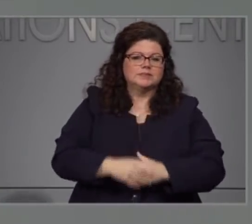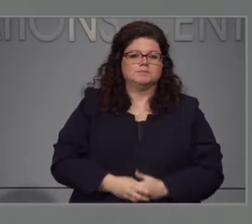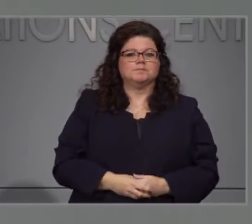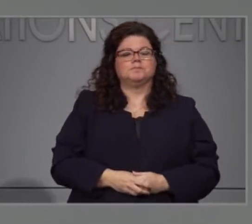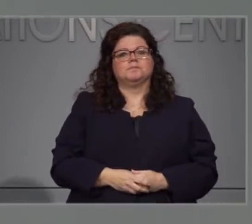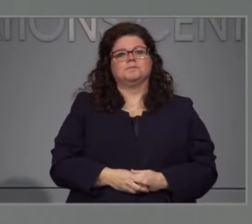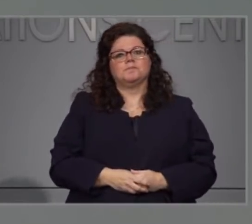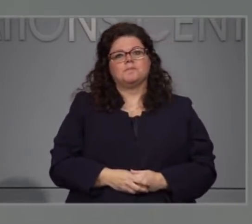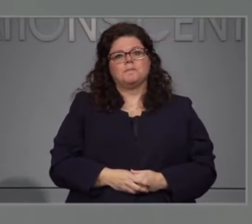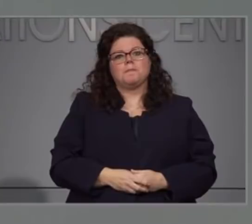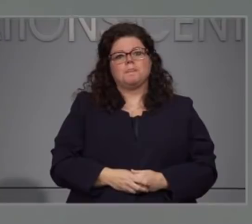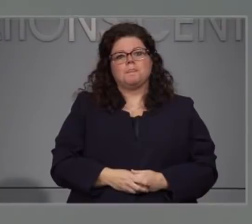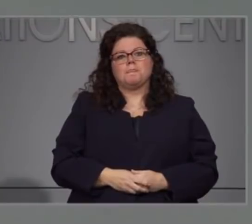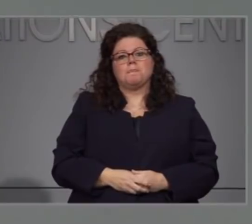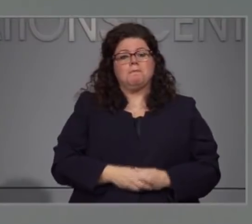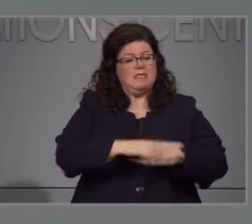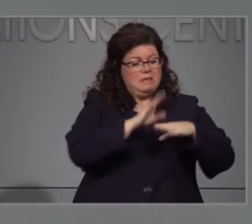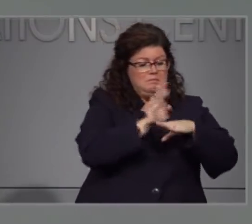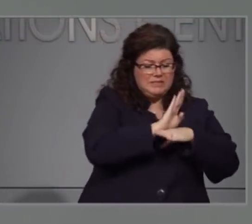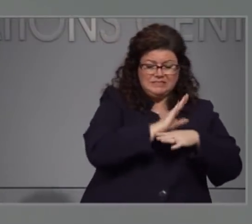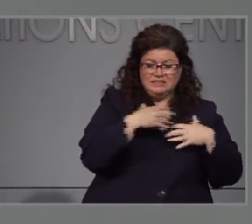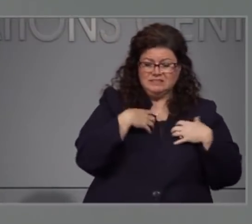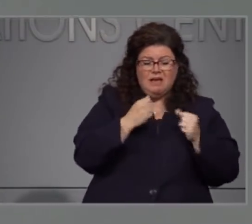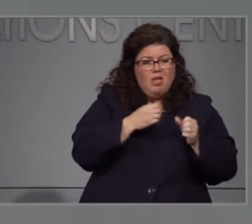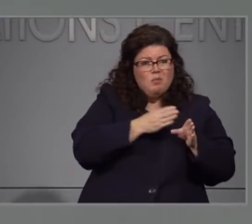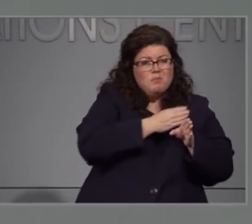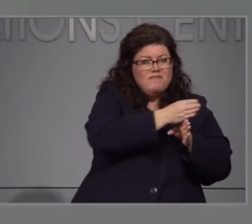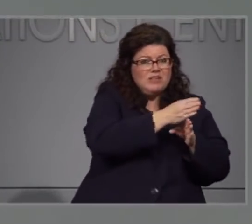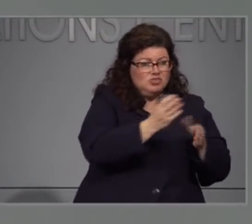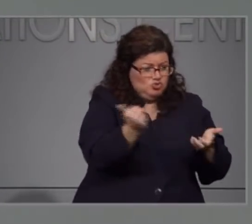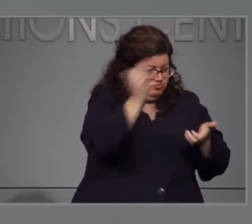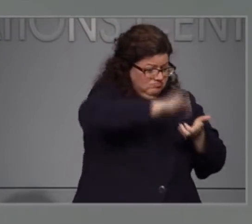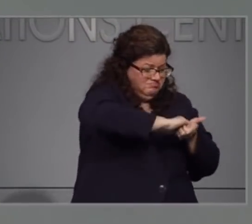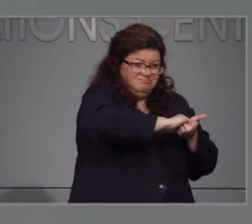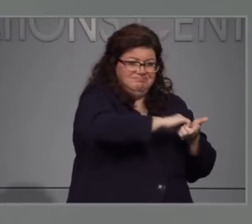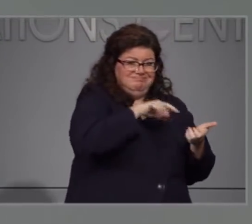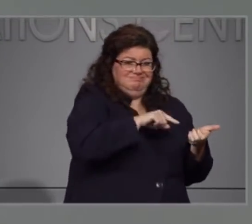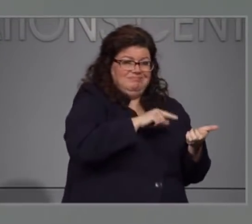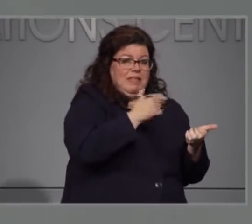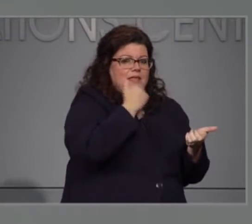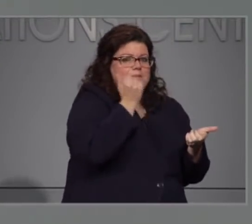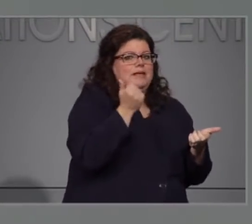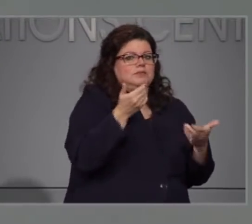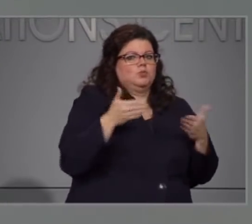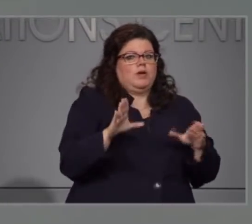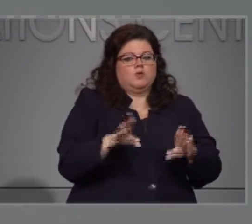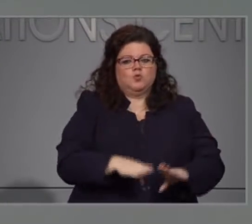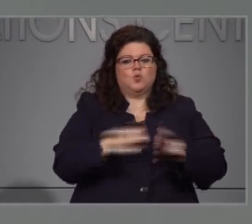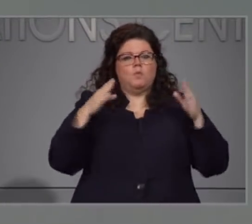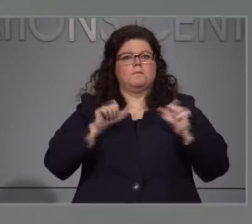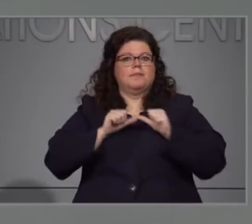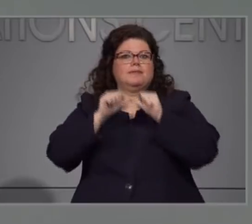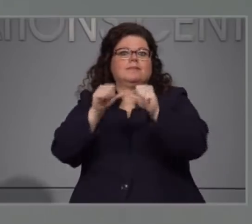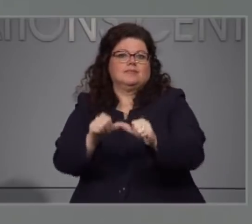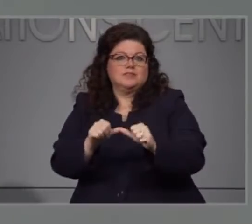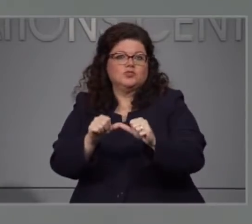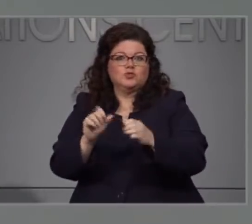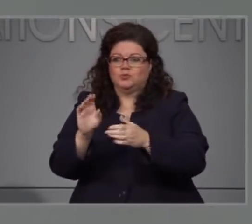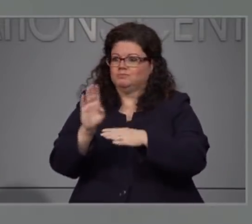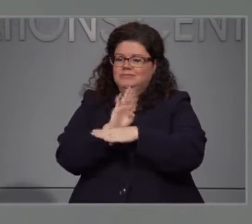that business and health experts working together is the best way to get our economy going again. Here's a case in